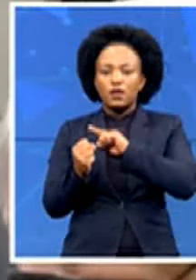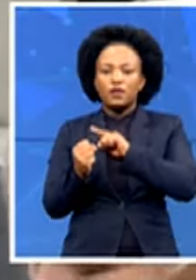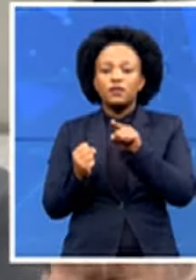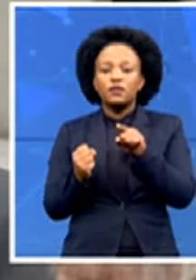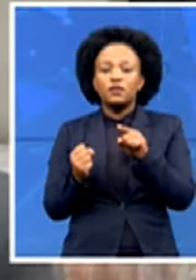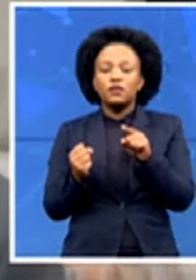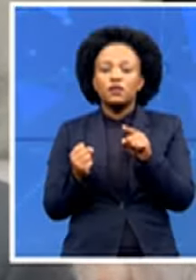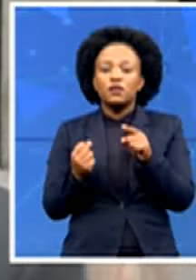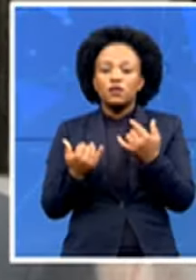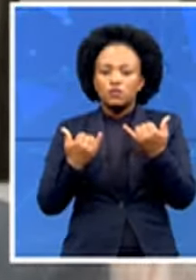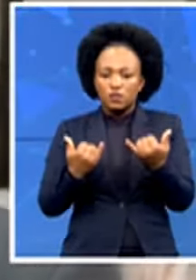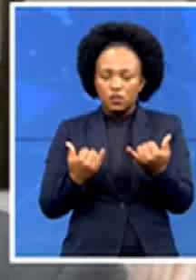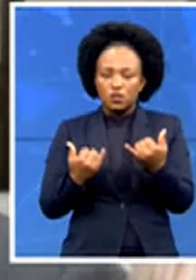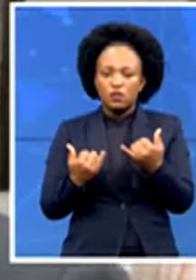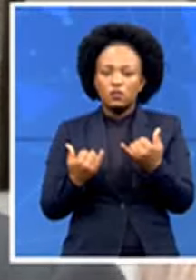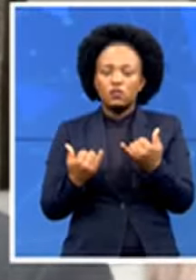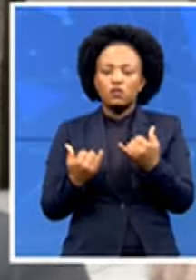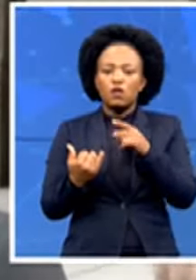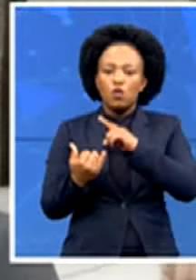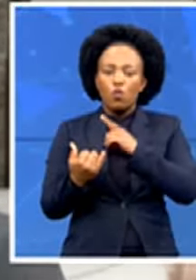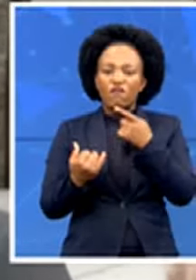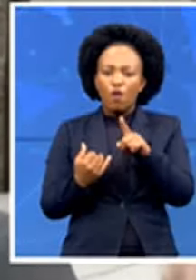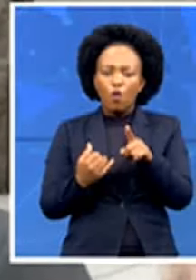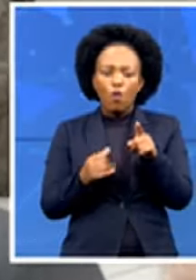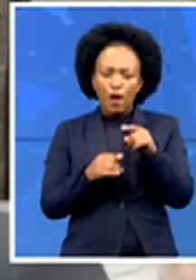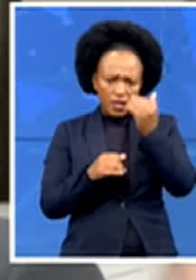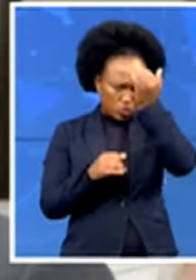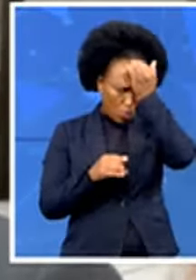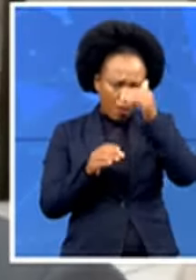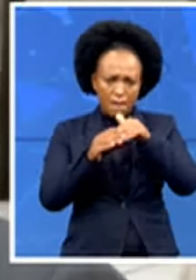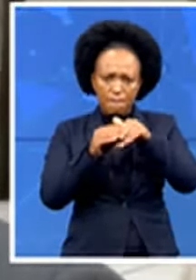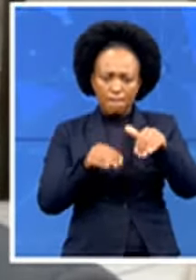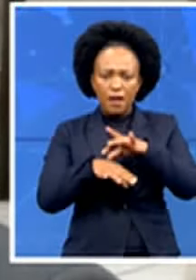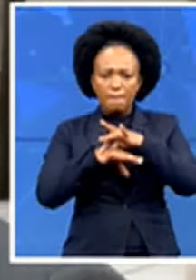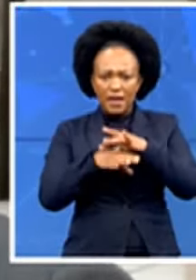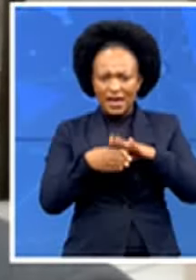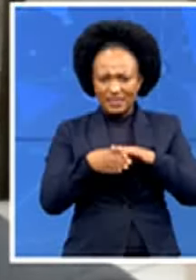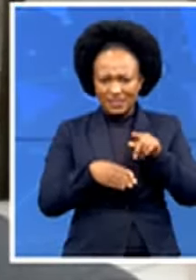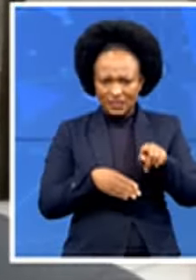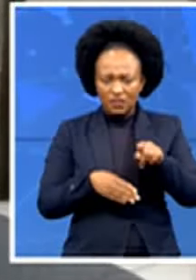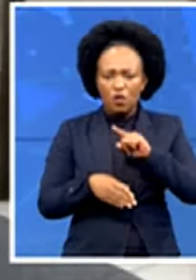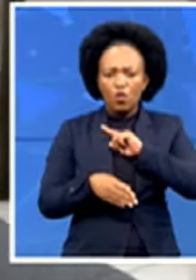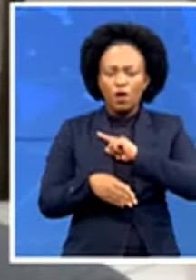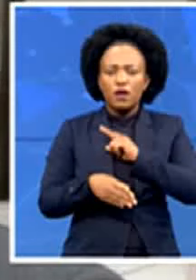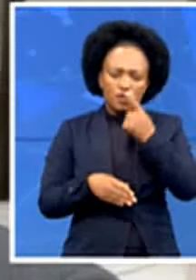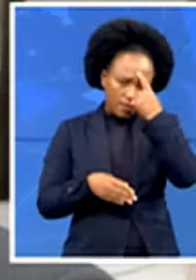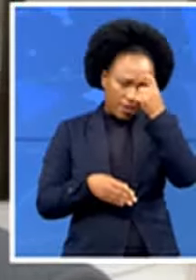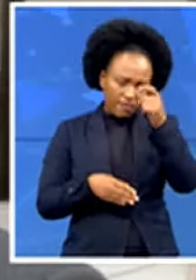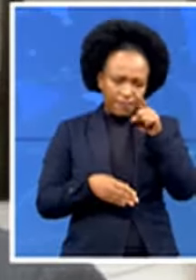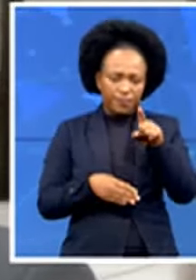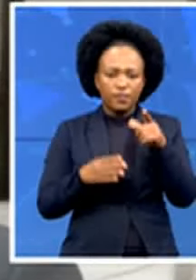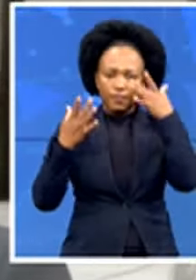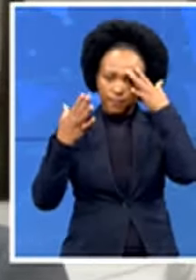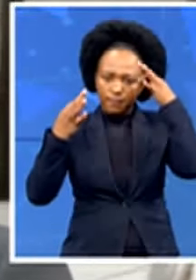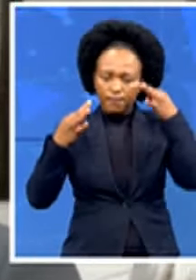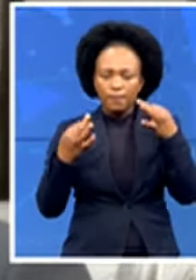Jacob Zuma on medical parole. The Democratic Alliance believes that the decision made by Mr. Fraser is unlawful